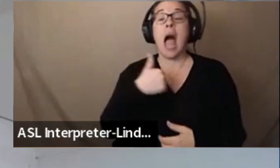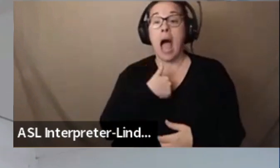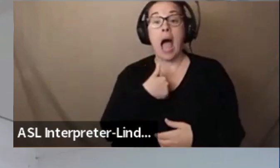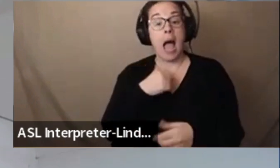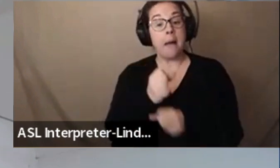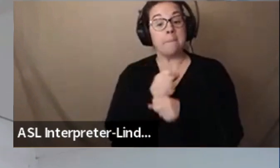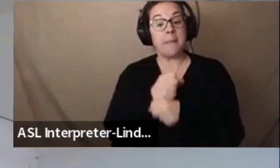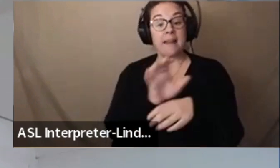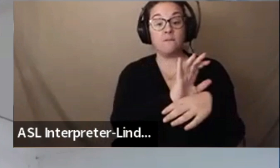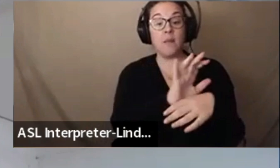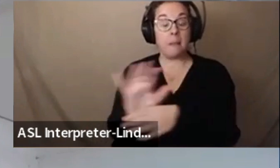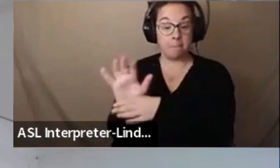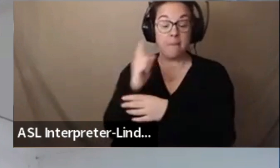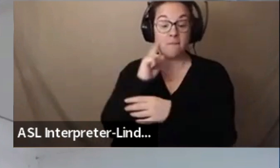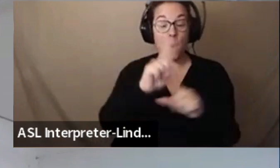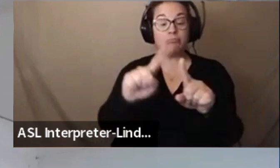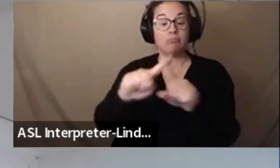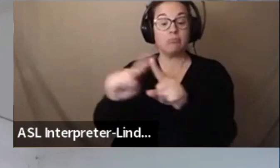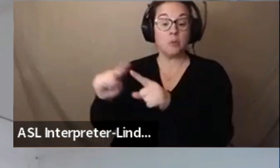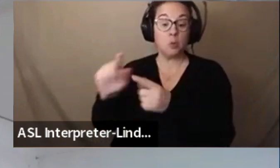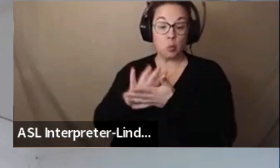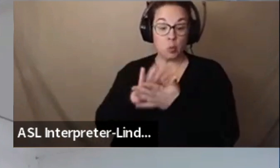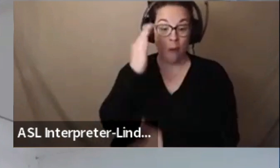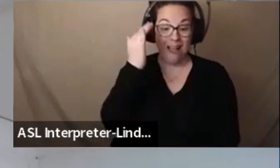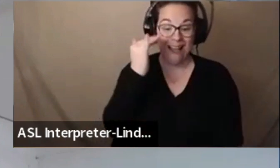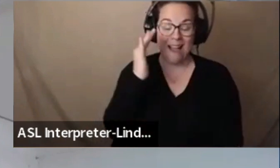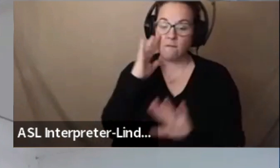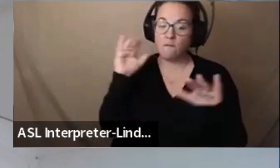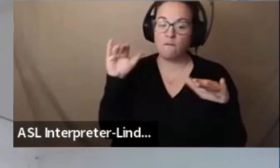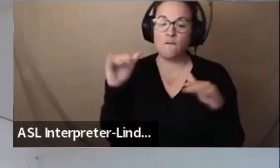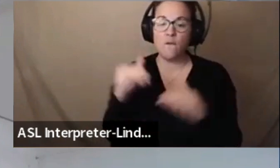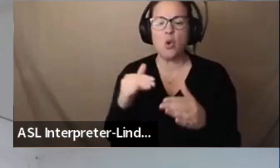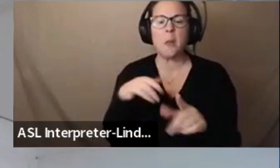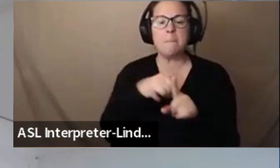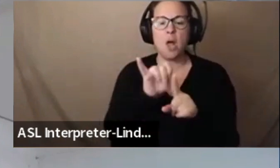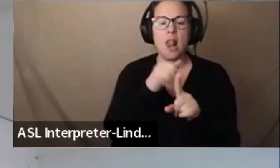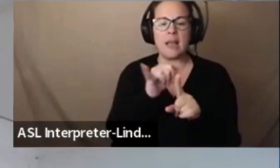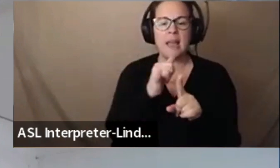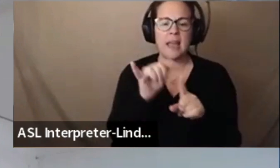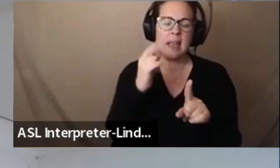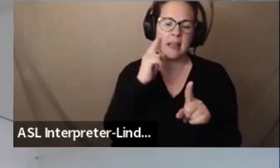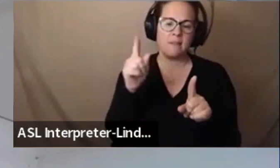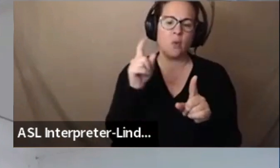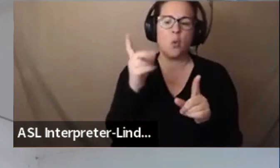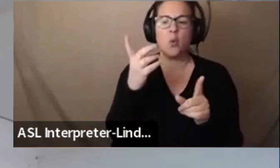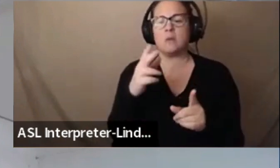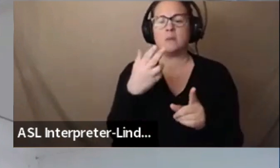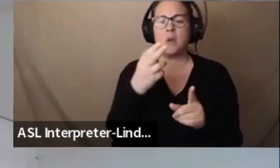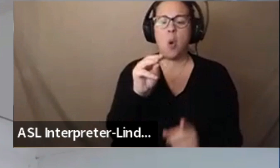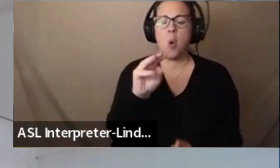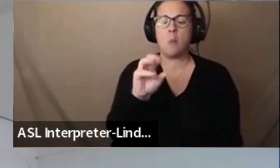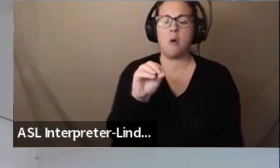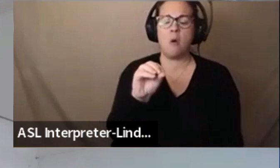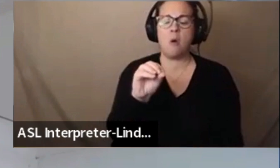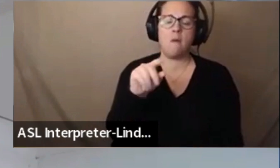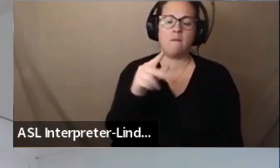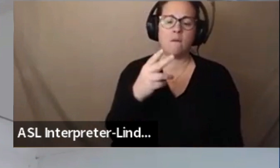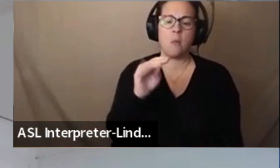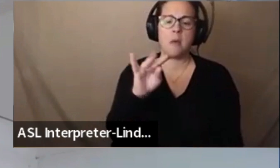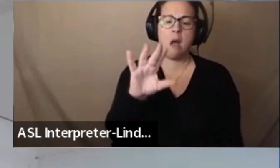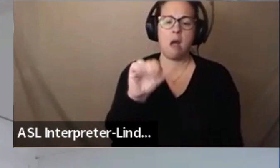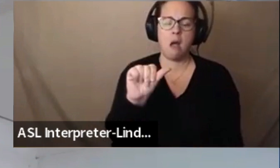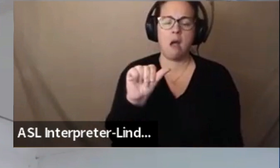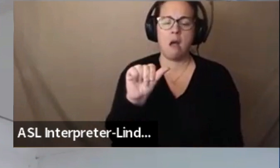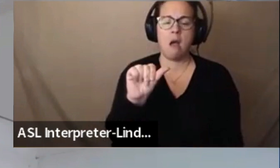bullying, and in that I play a teacher, and I'm talking to the students, and we talk about whether Shakespeare was gay or